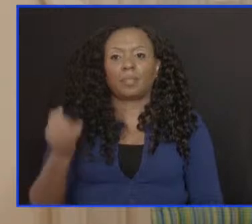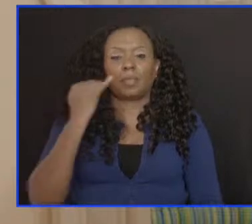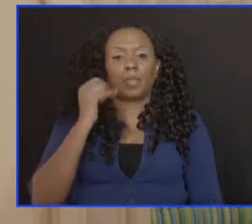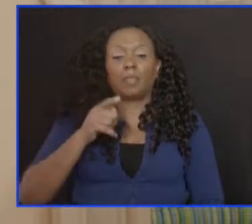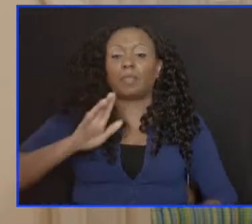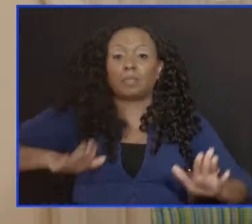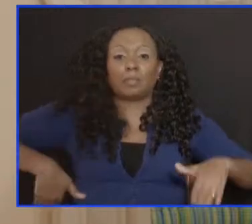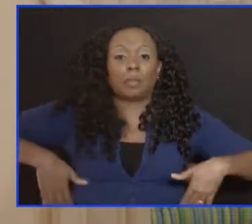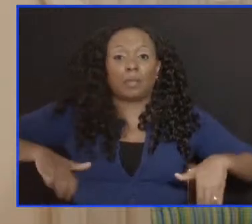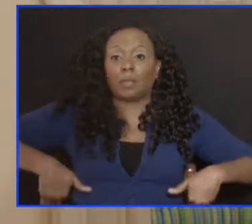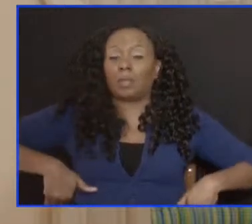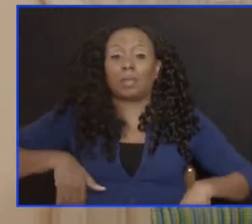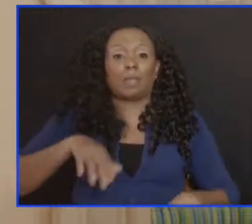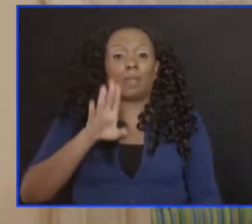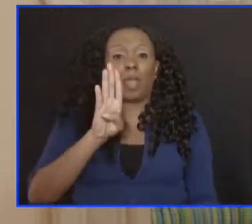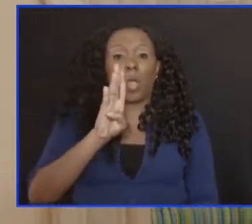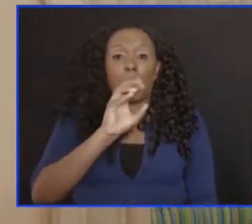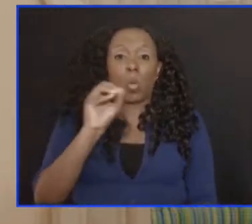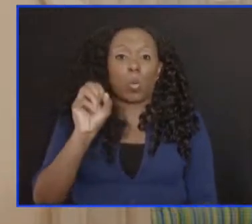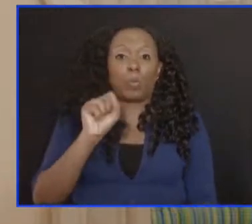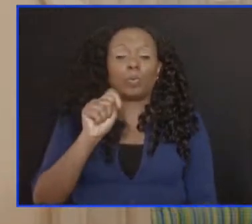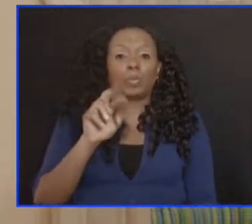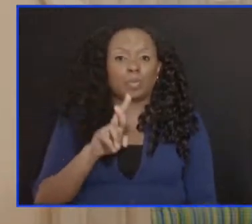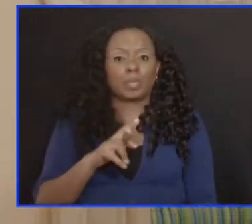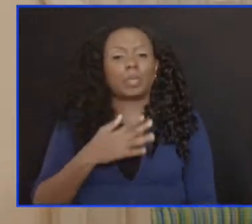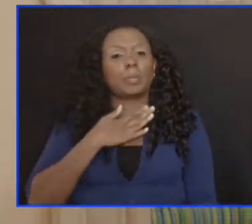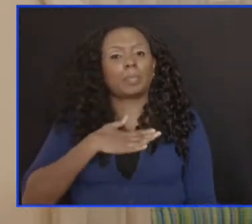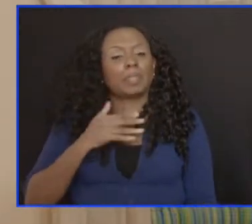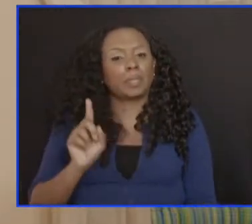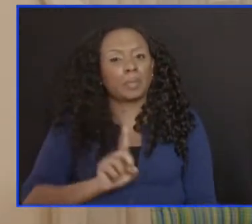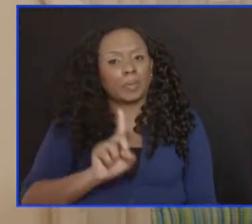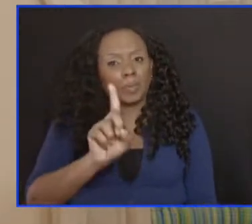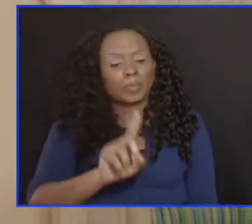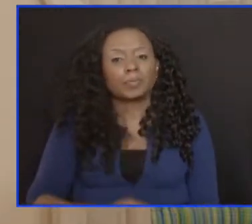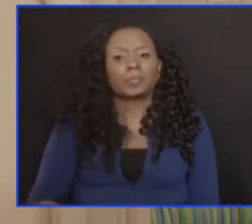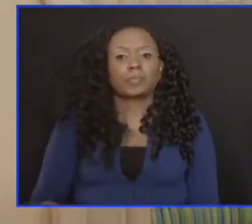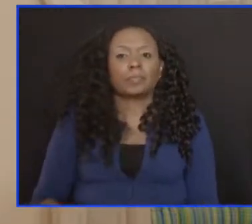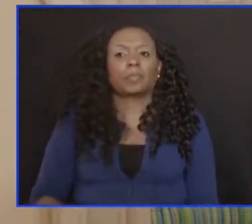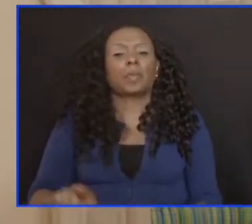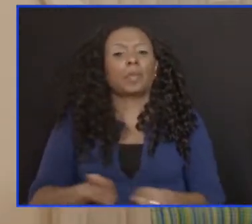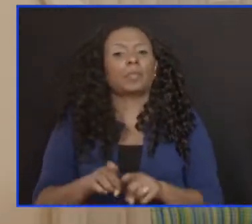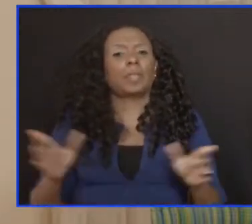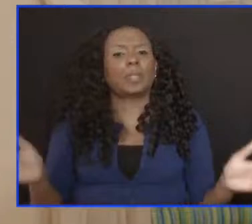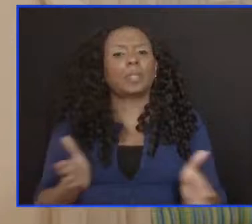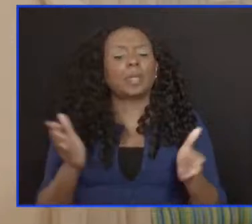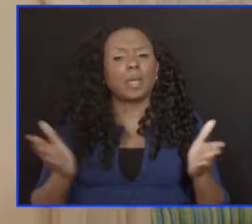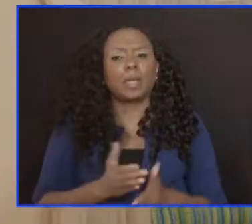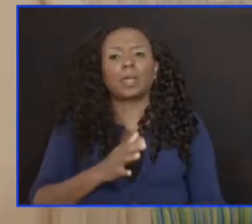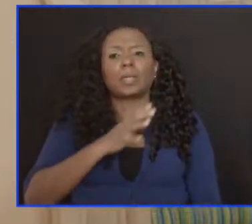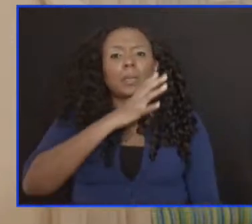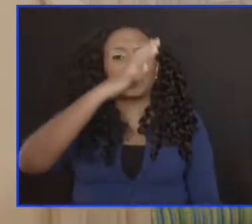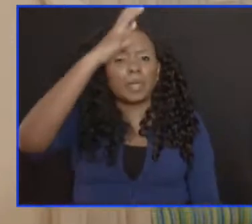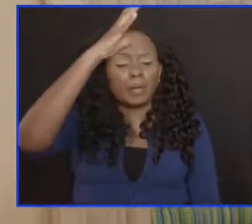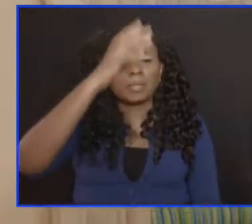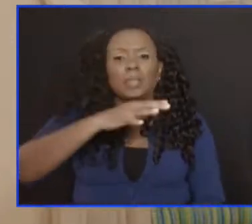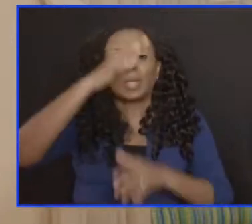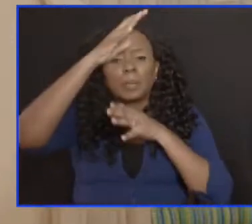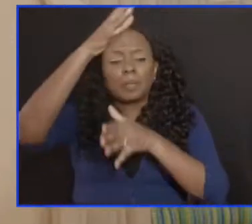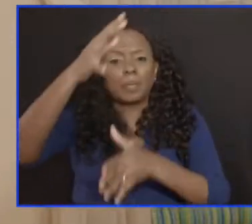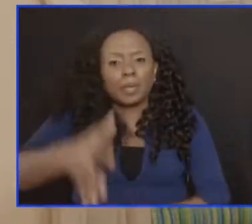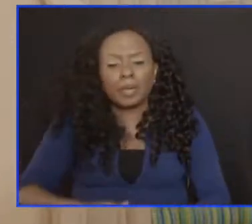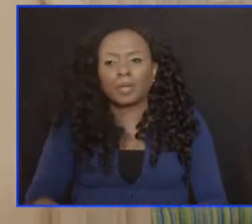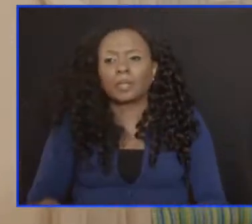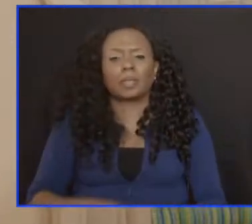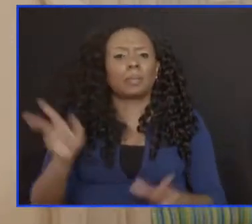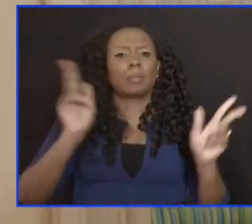boosted to come forward and get boosted. We also want persons to encourage their peers, encourage their parents, encourage their grandparents, encourage